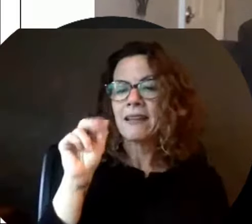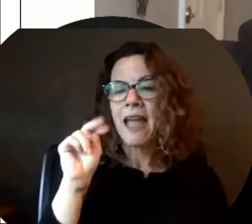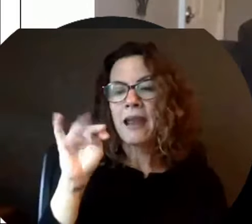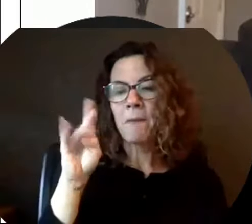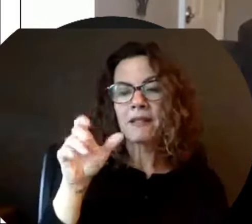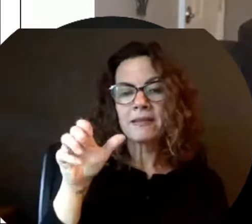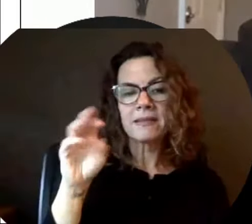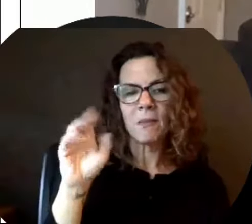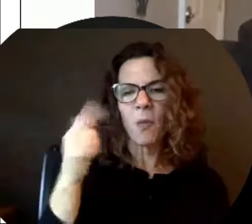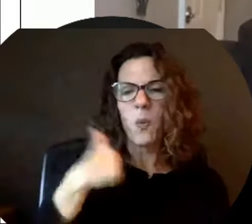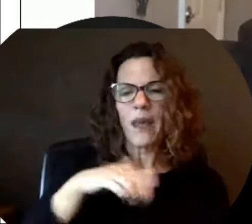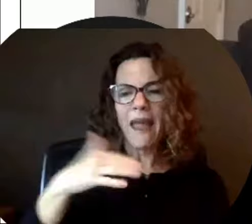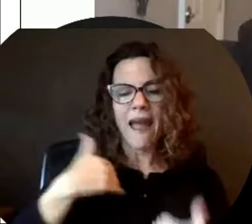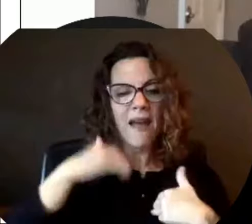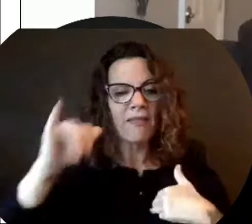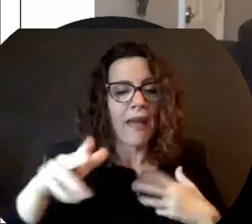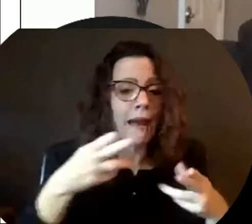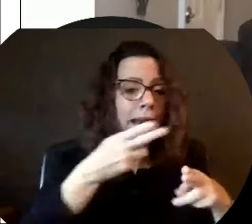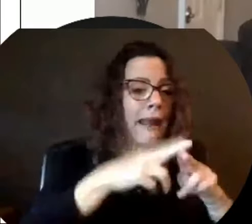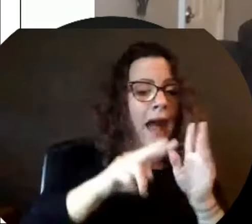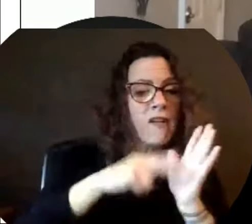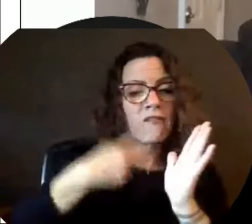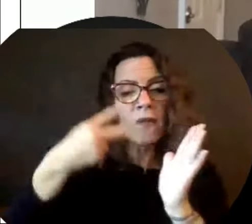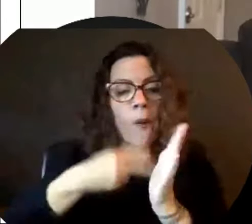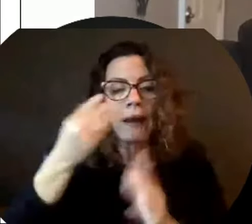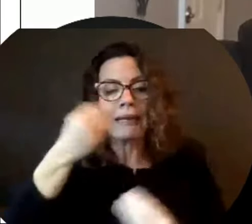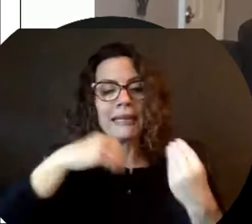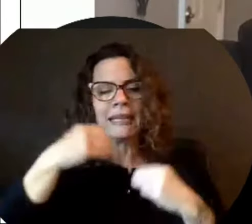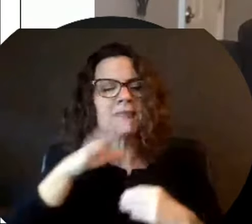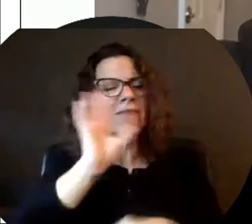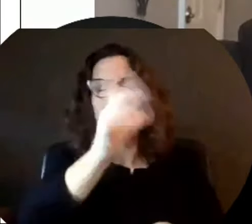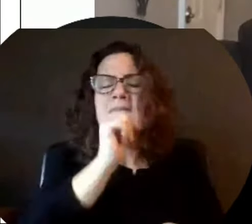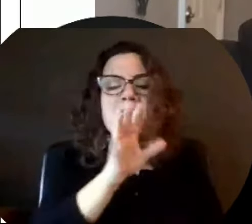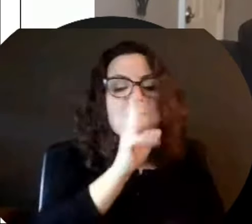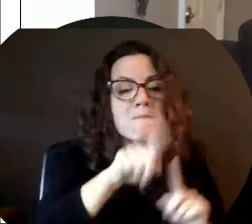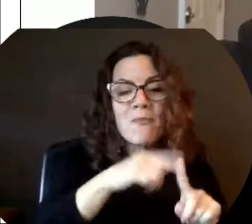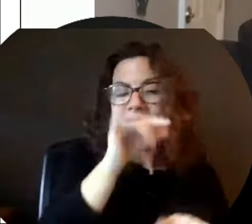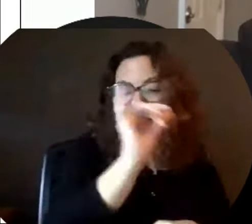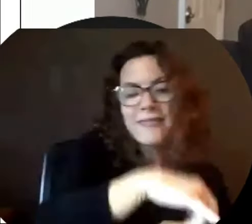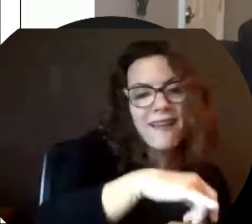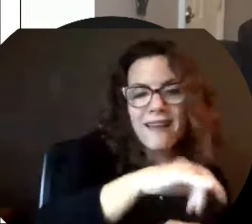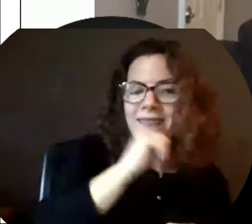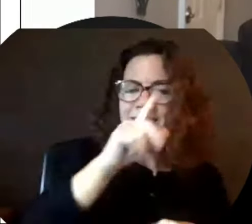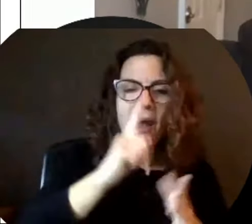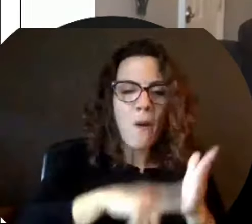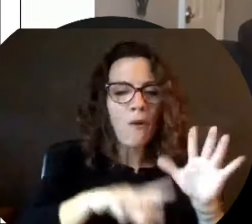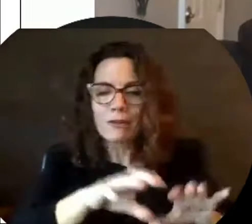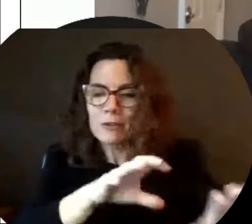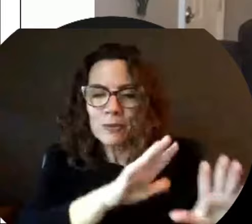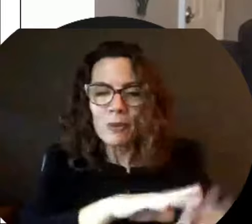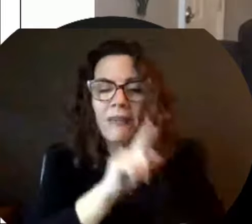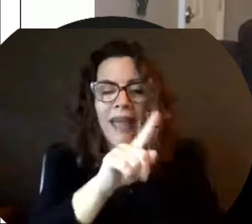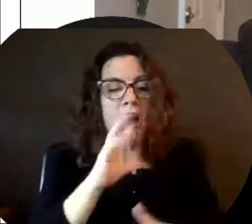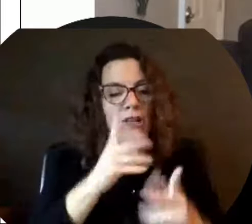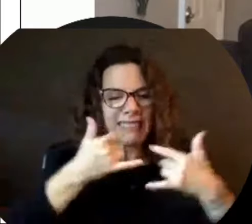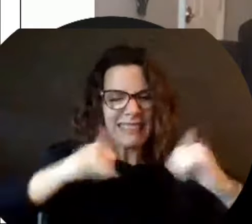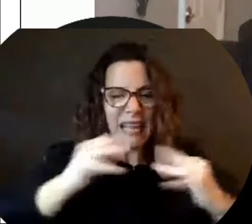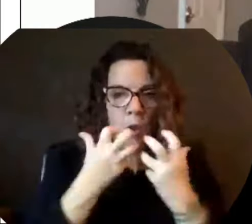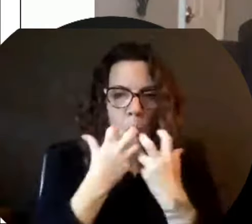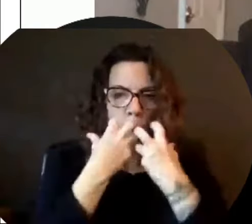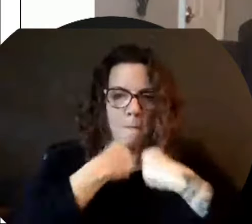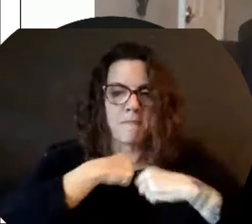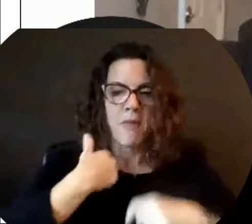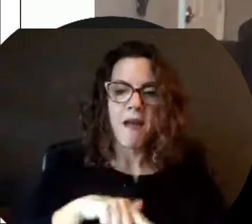I feel like the brother underestimated himself a little bit, because he said that there's allies behind the wall. But I would say it's not just allies behind the wall. It's